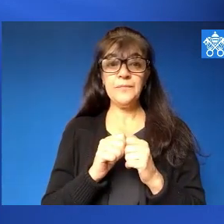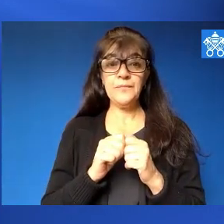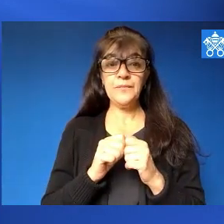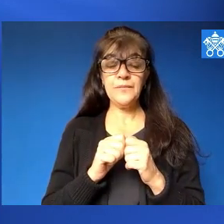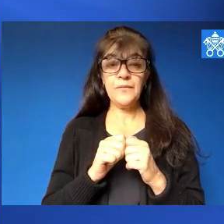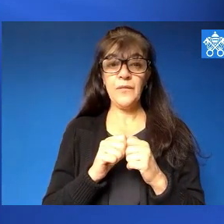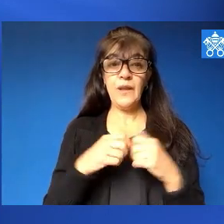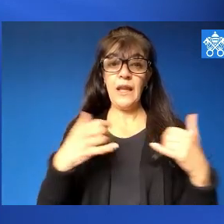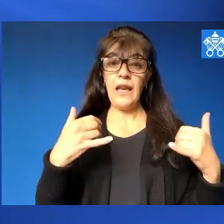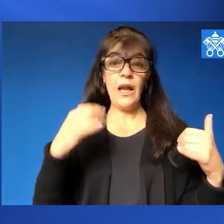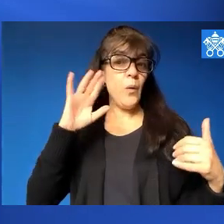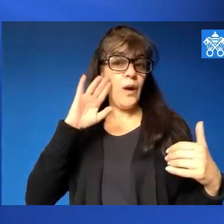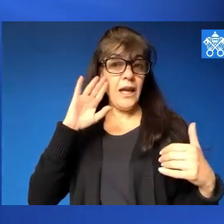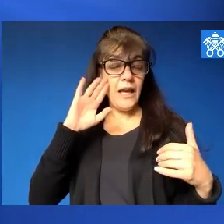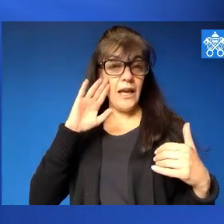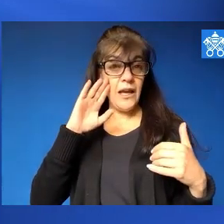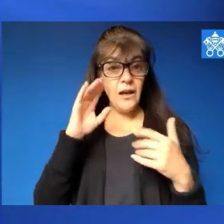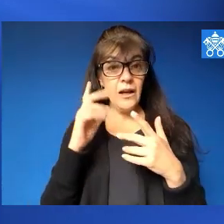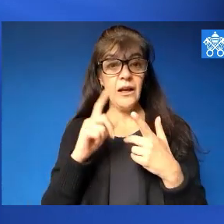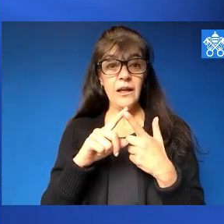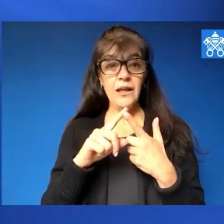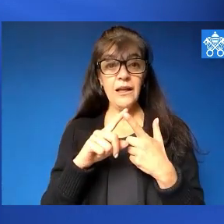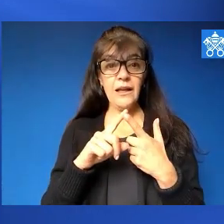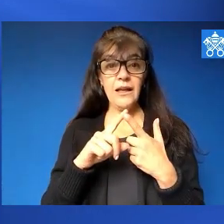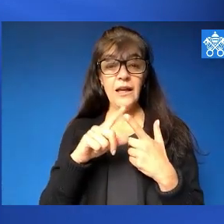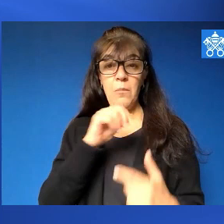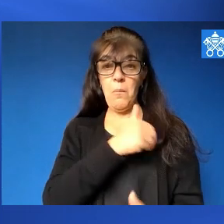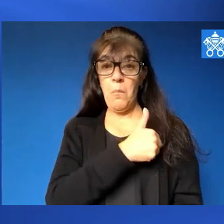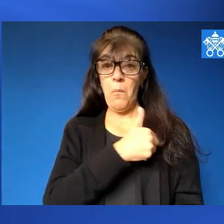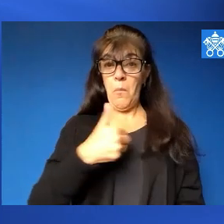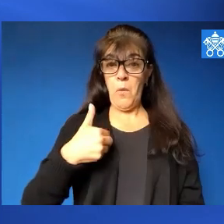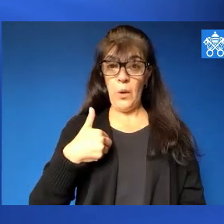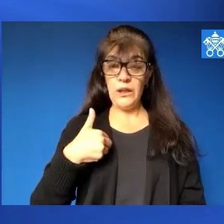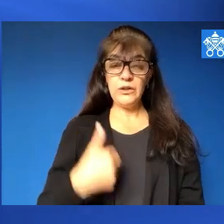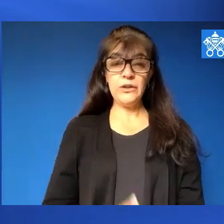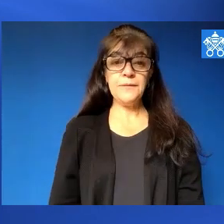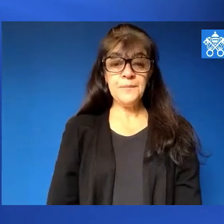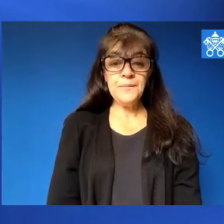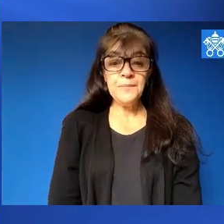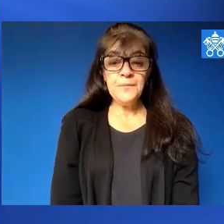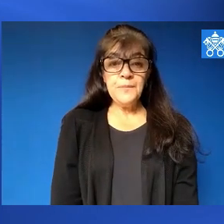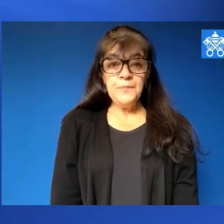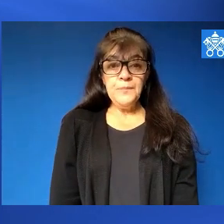that, the summary of the catechesis, and now we will hear the same here coming up in Polish.